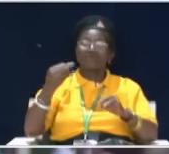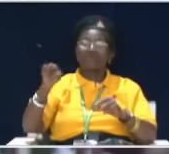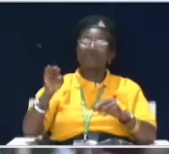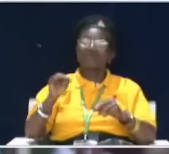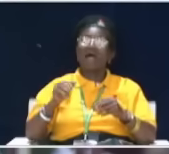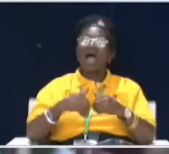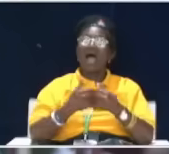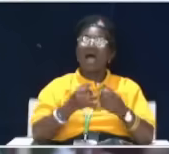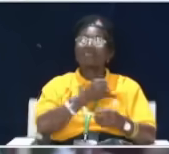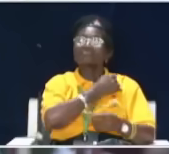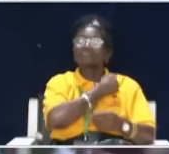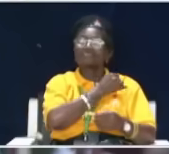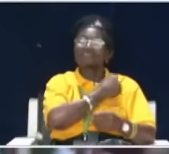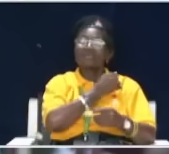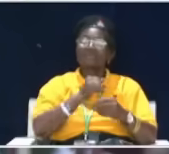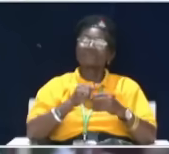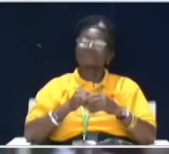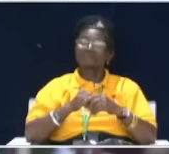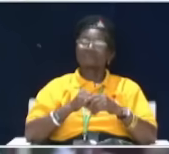Joseph